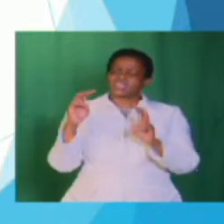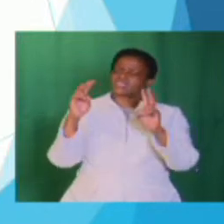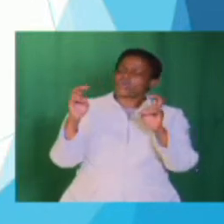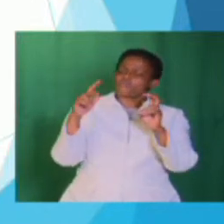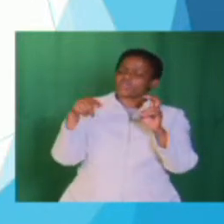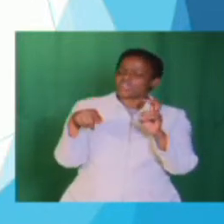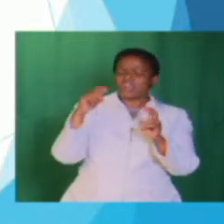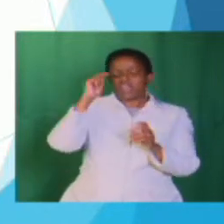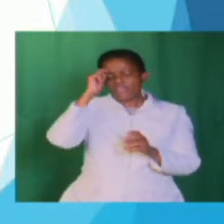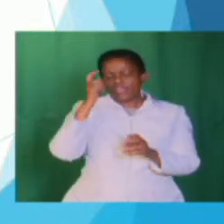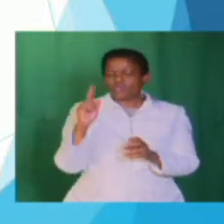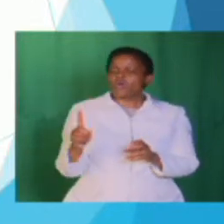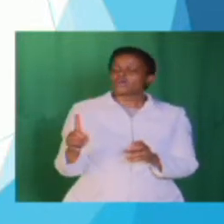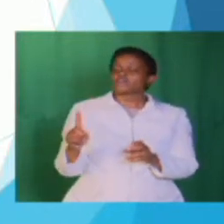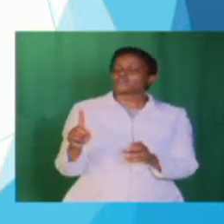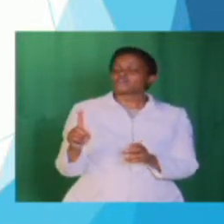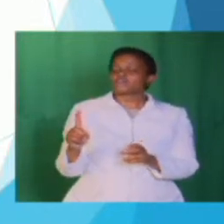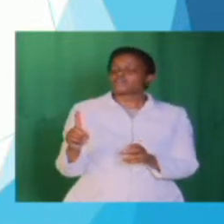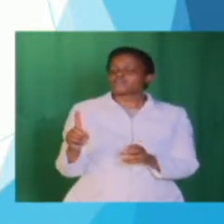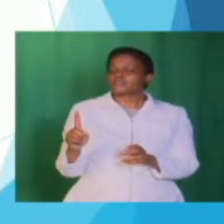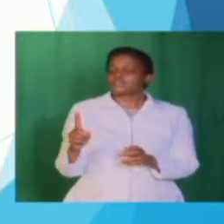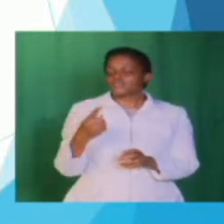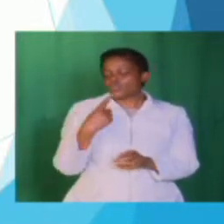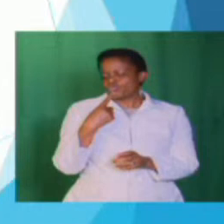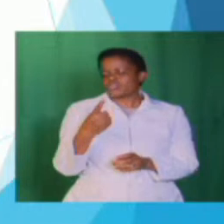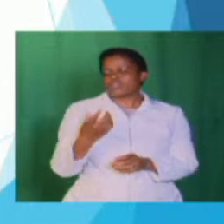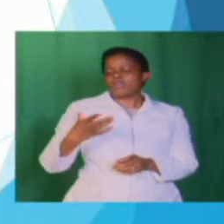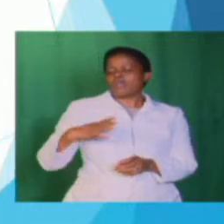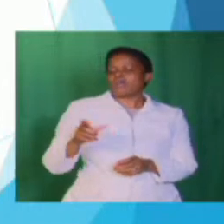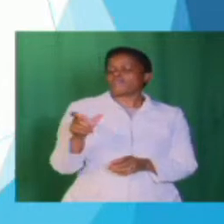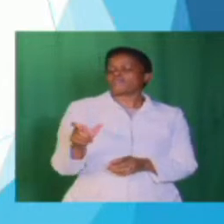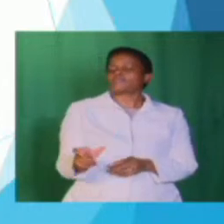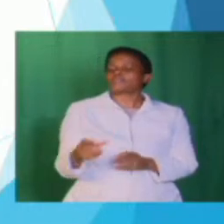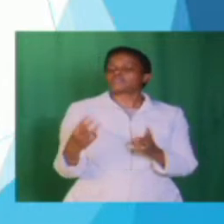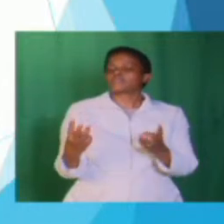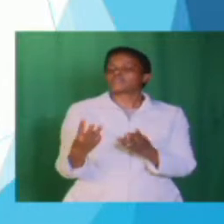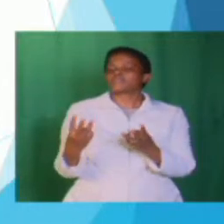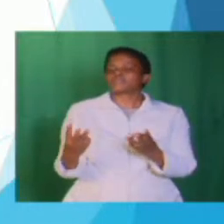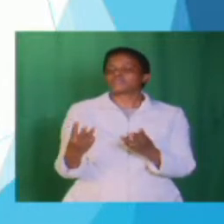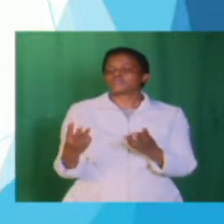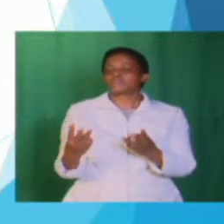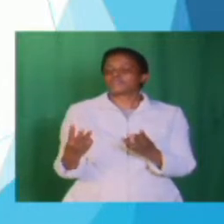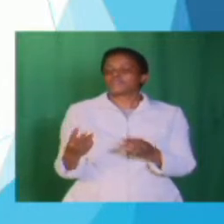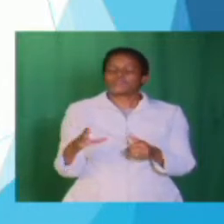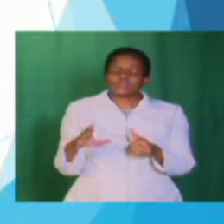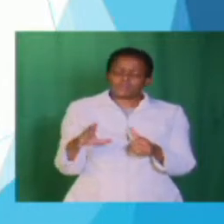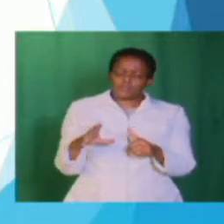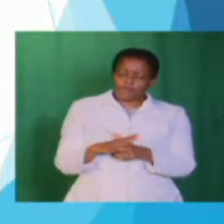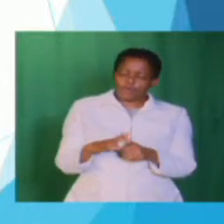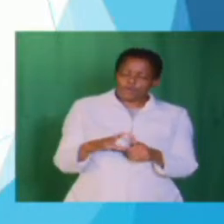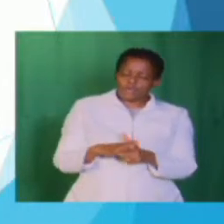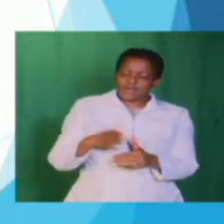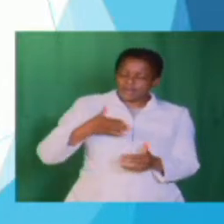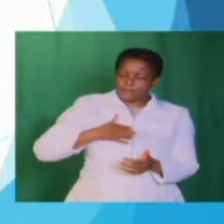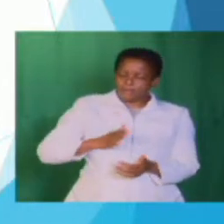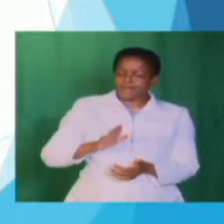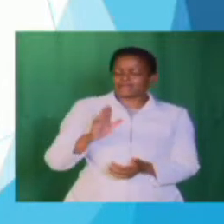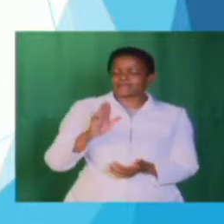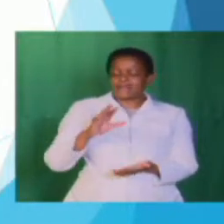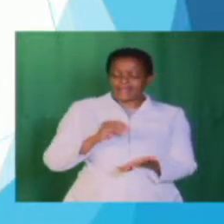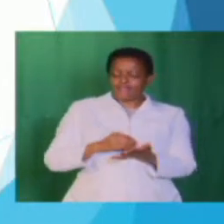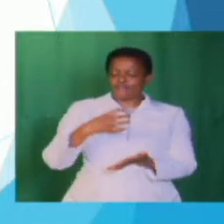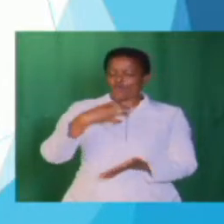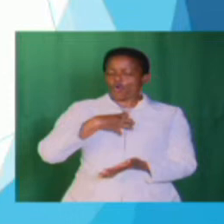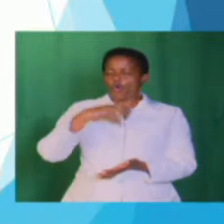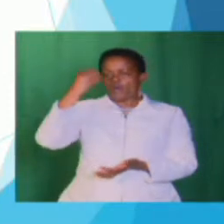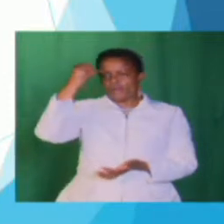certain subject or a topic. It is very important, my learner, to have an opinion about something. In fact,